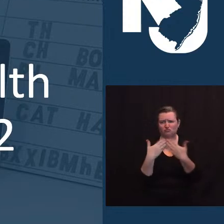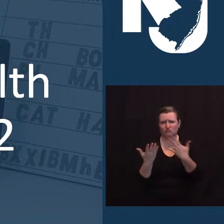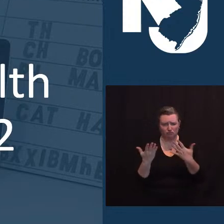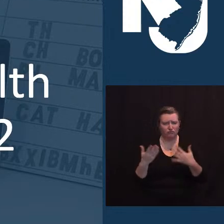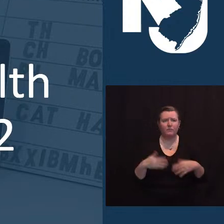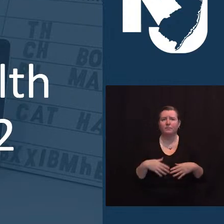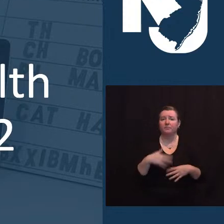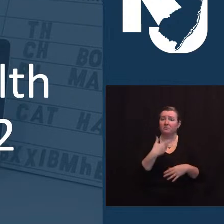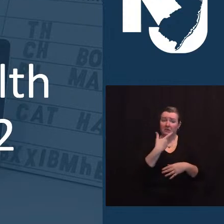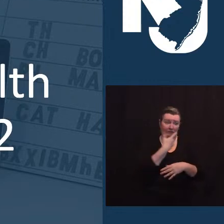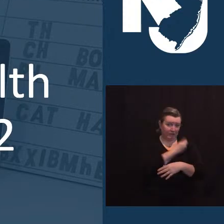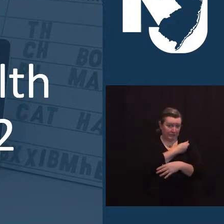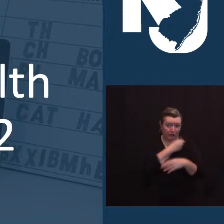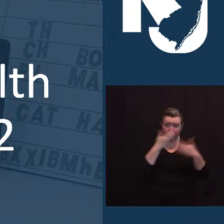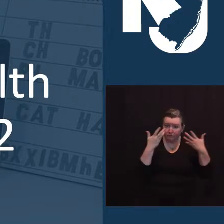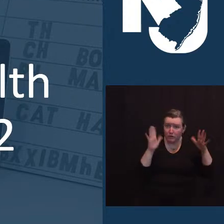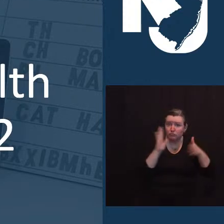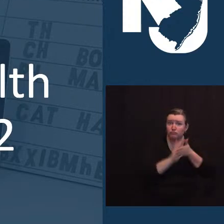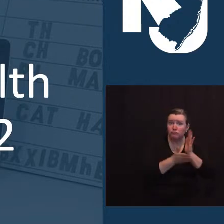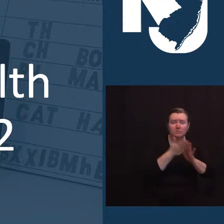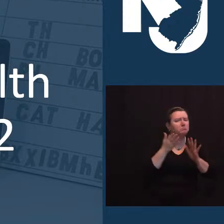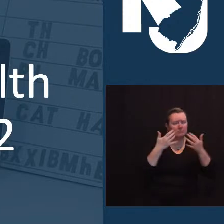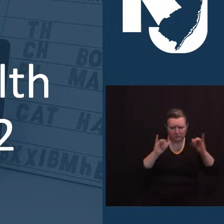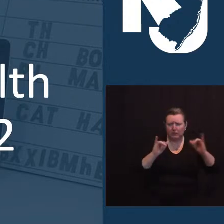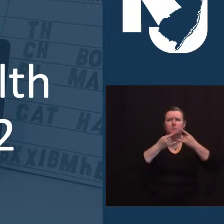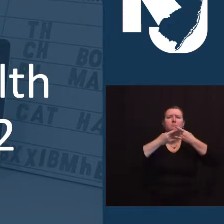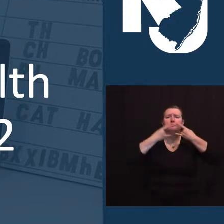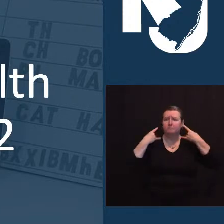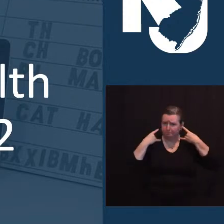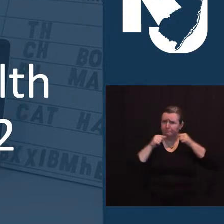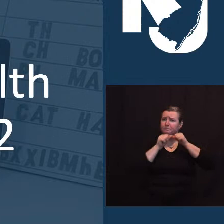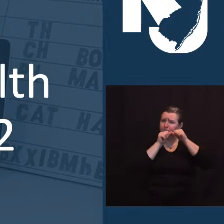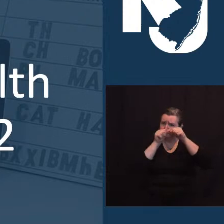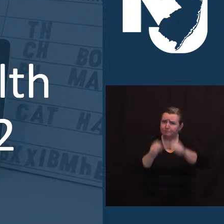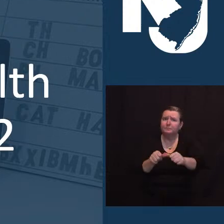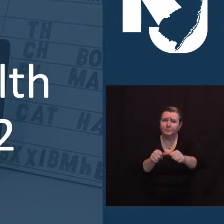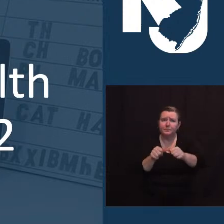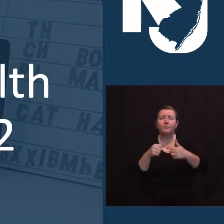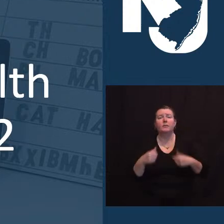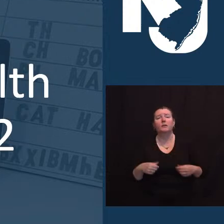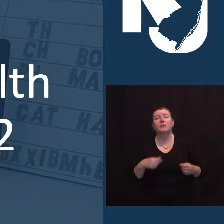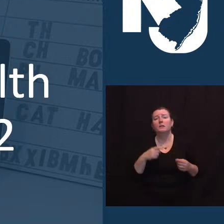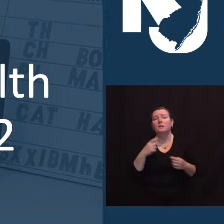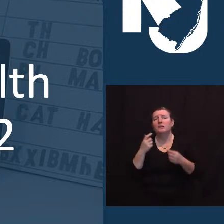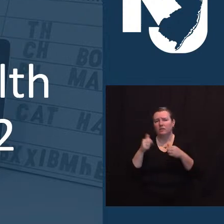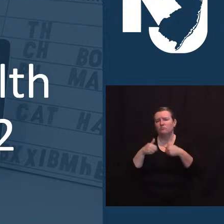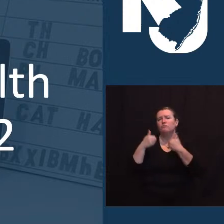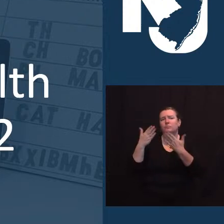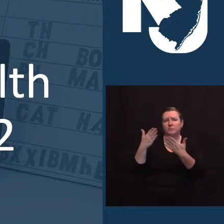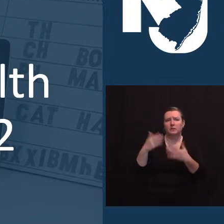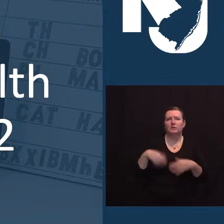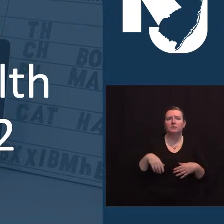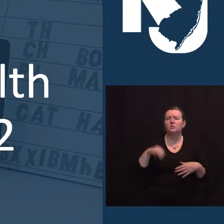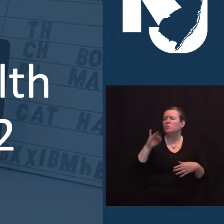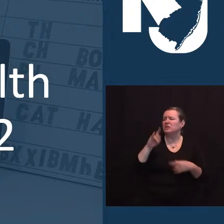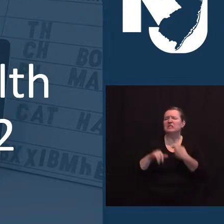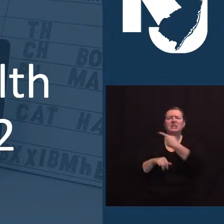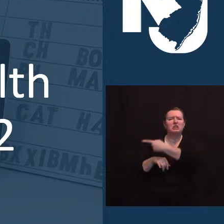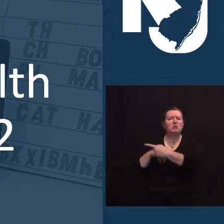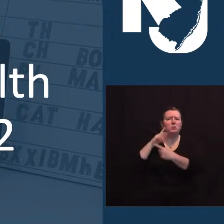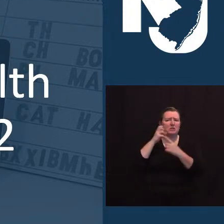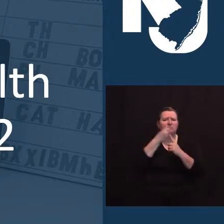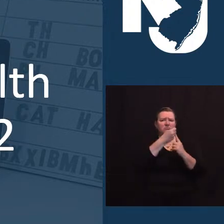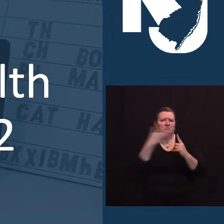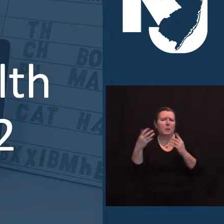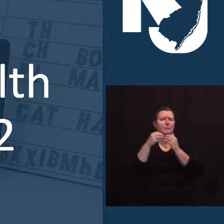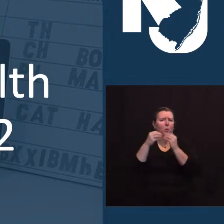vaccination schedule is complete. There are further recommendations and guidance that Judy will review in a few minutes. With this